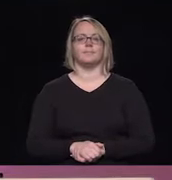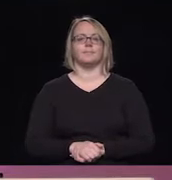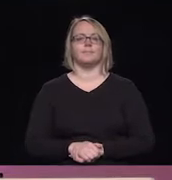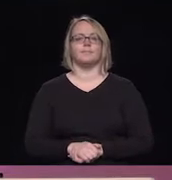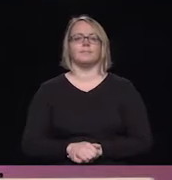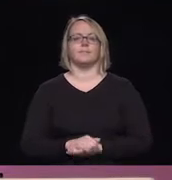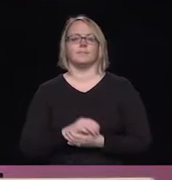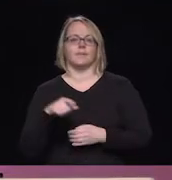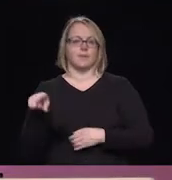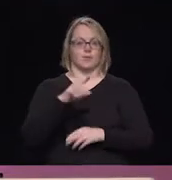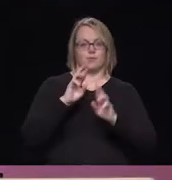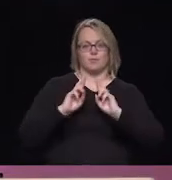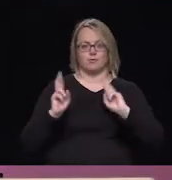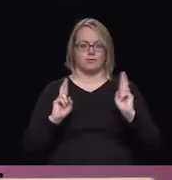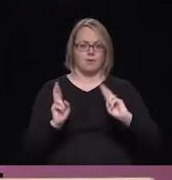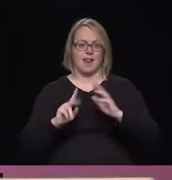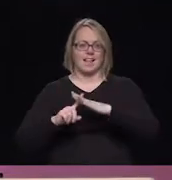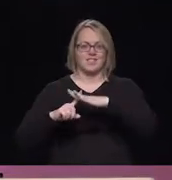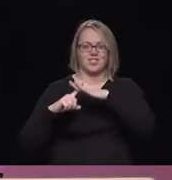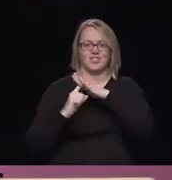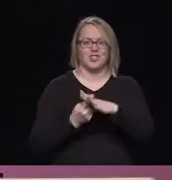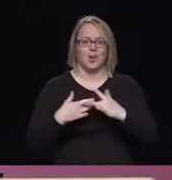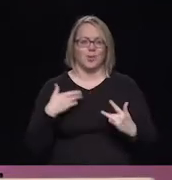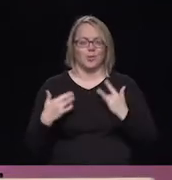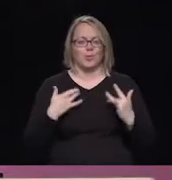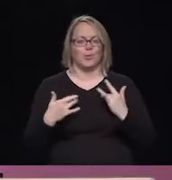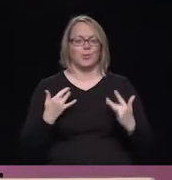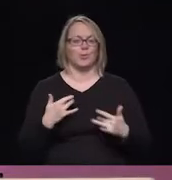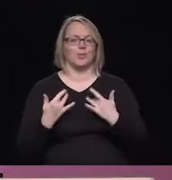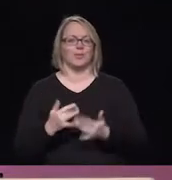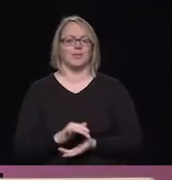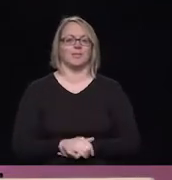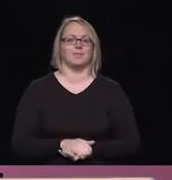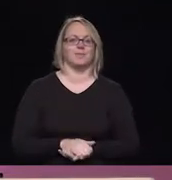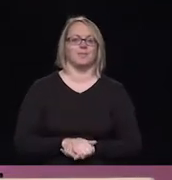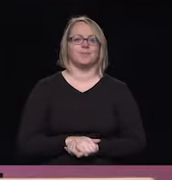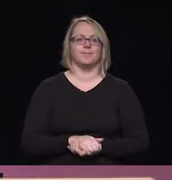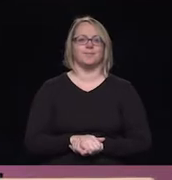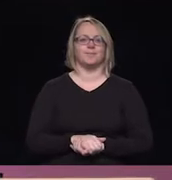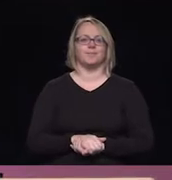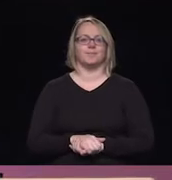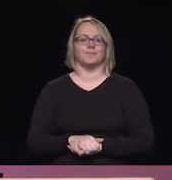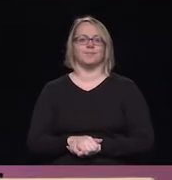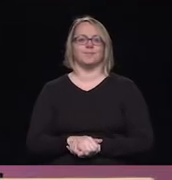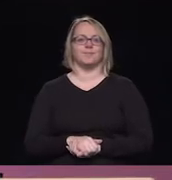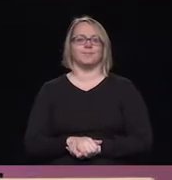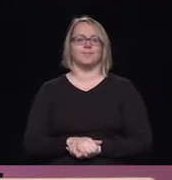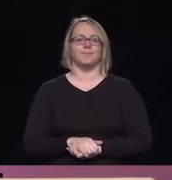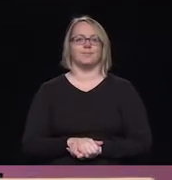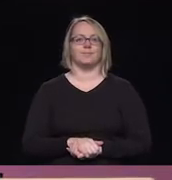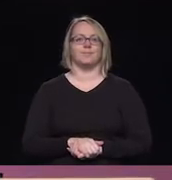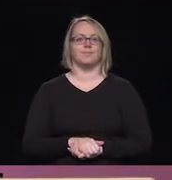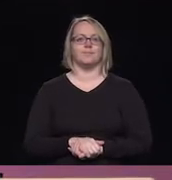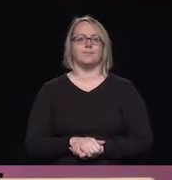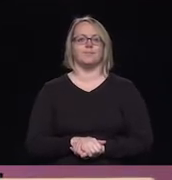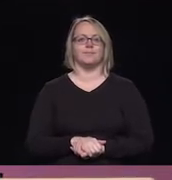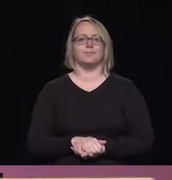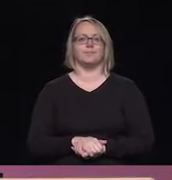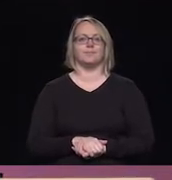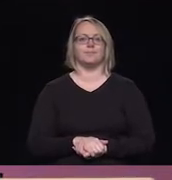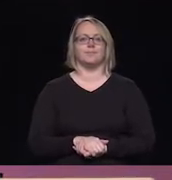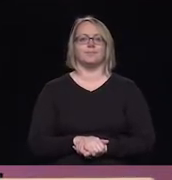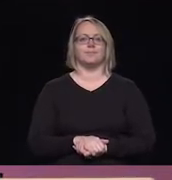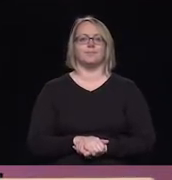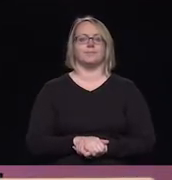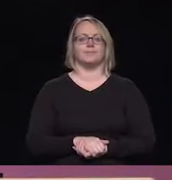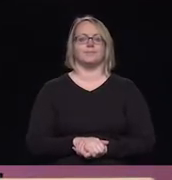well. Are you ready to get started with our painting? Okay. Now I've got my paint cup here. As I said before you want